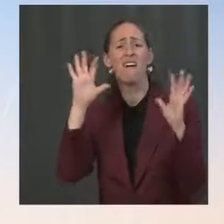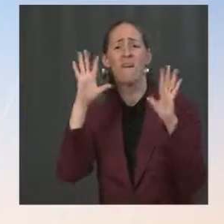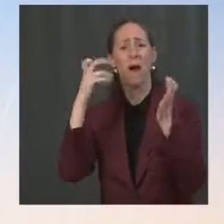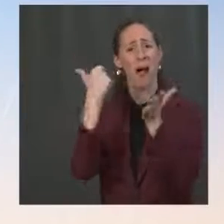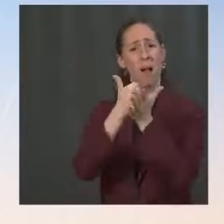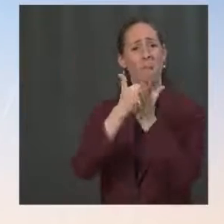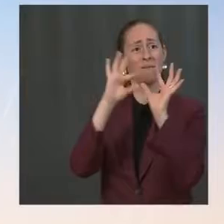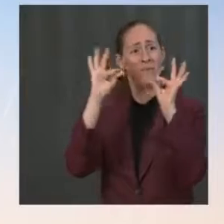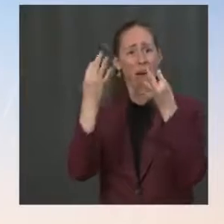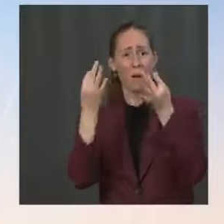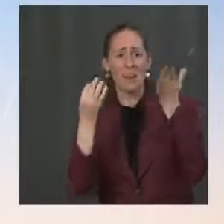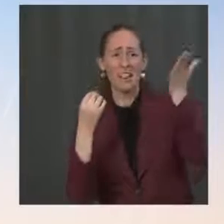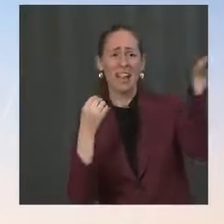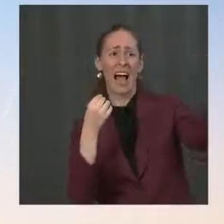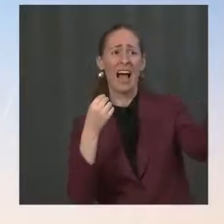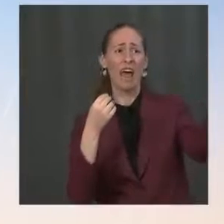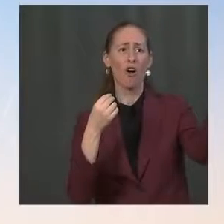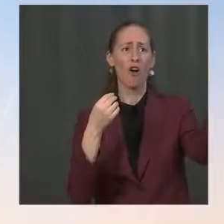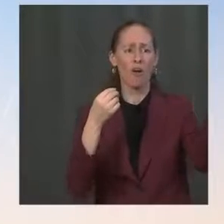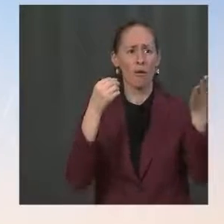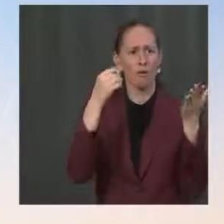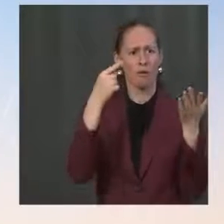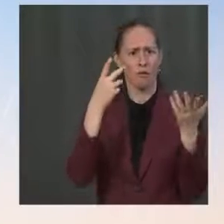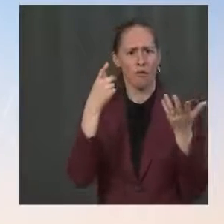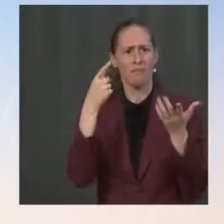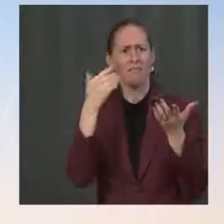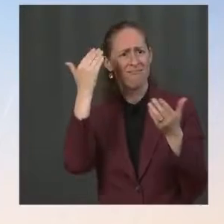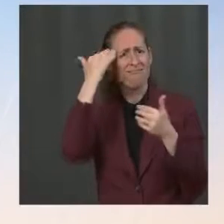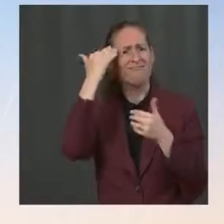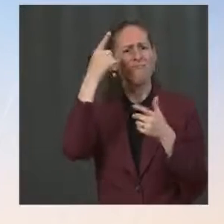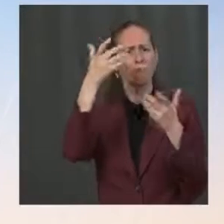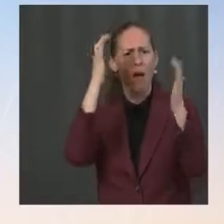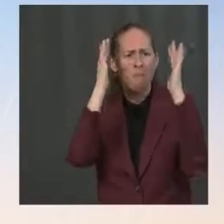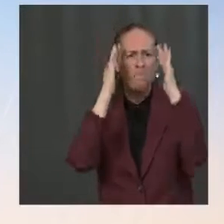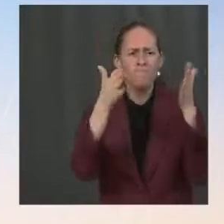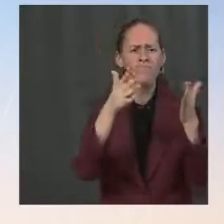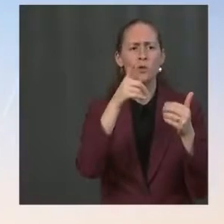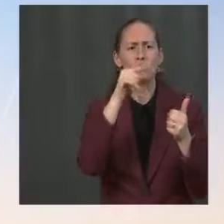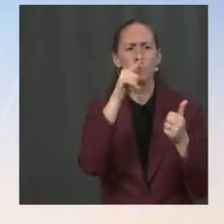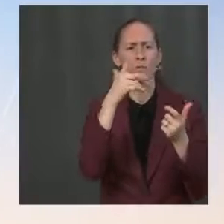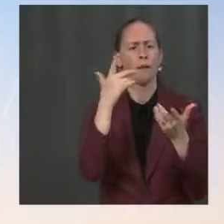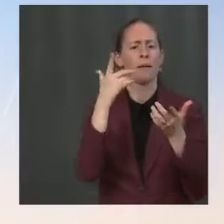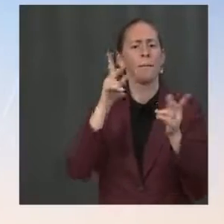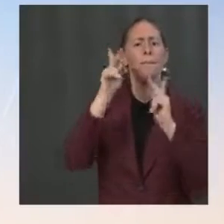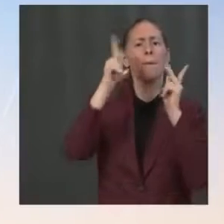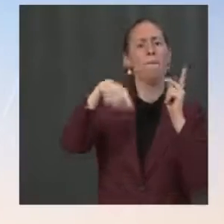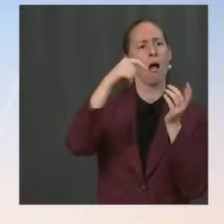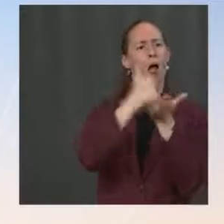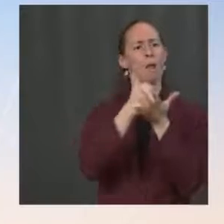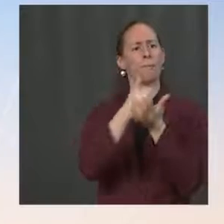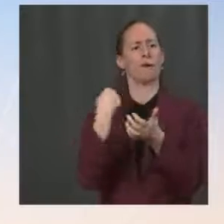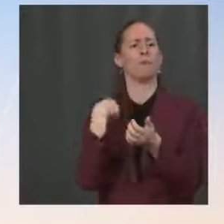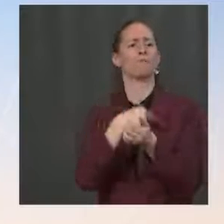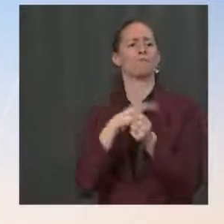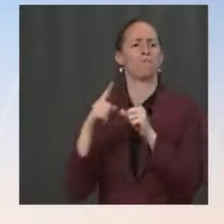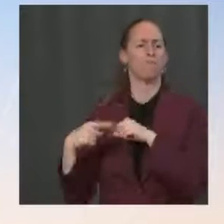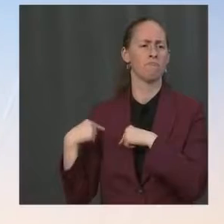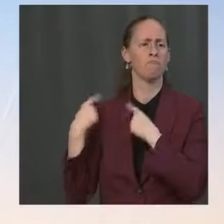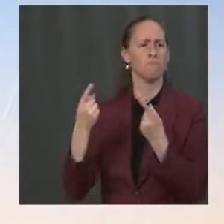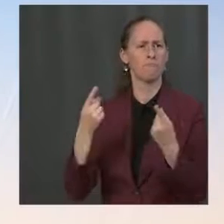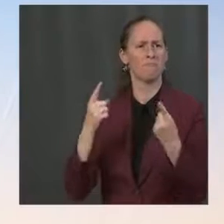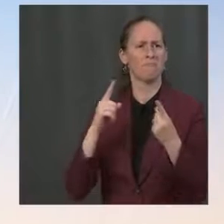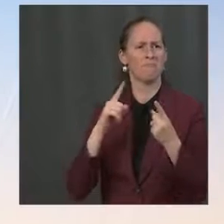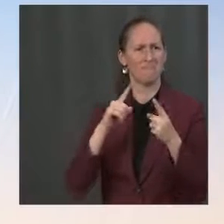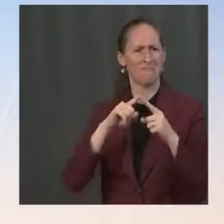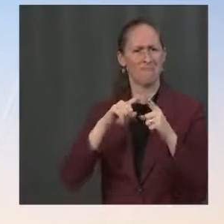which groups we are helping, namely those who have helped us in the mission, but they are not,